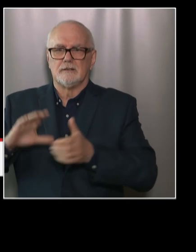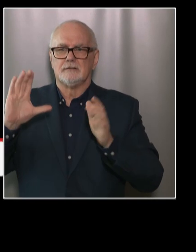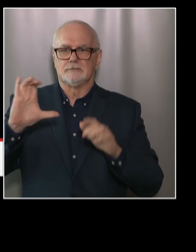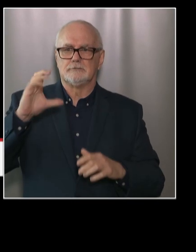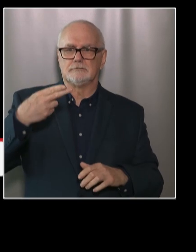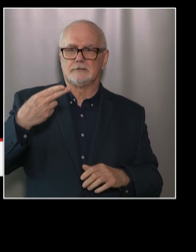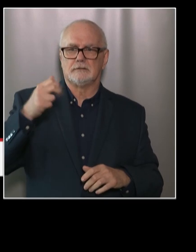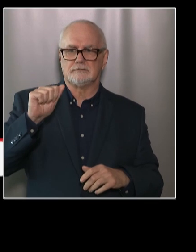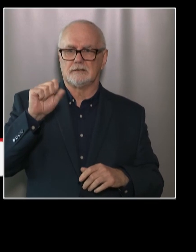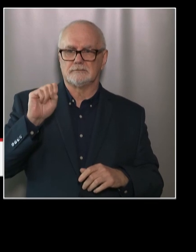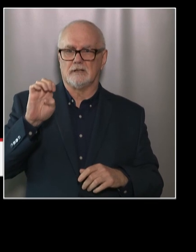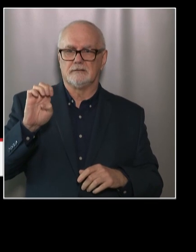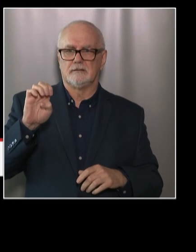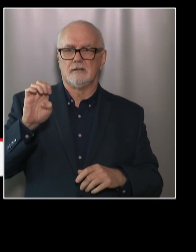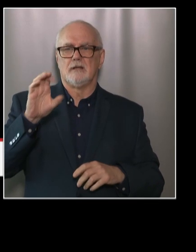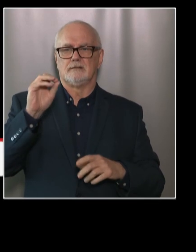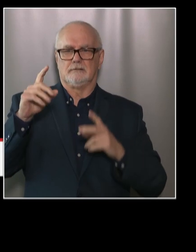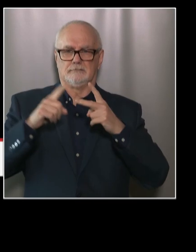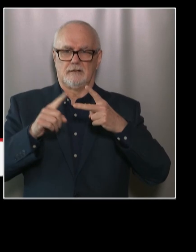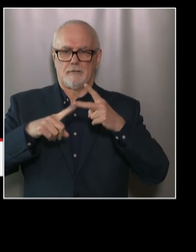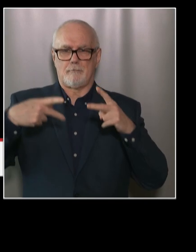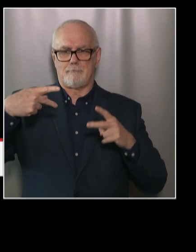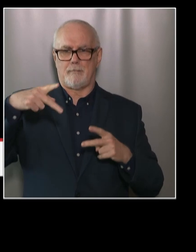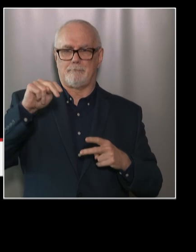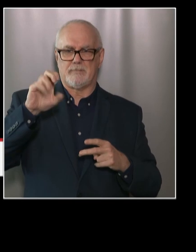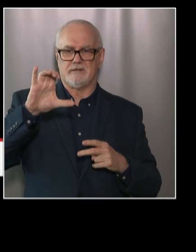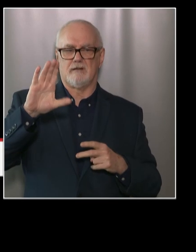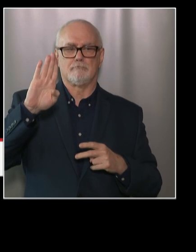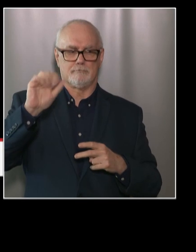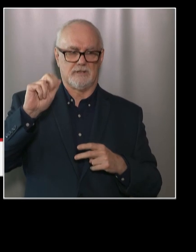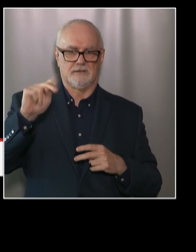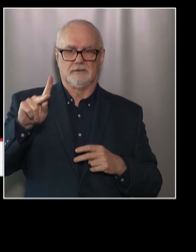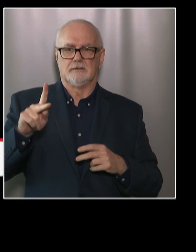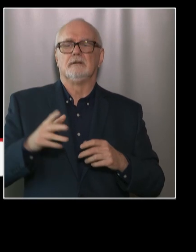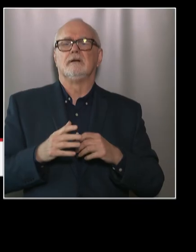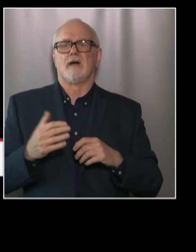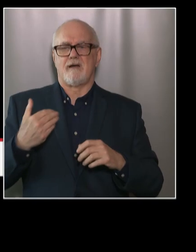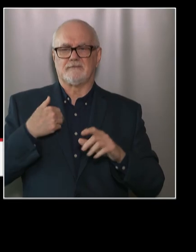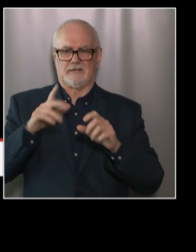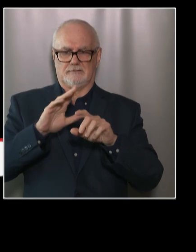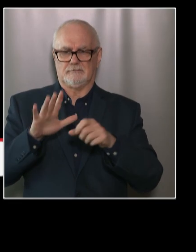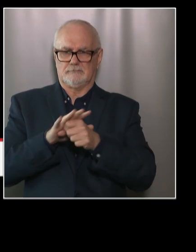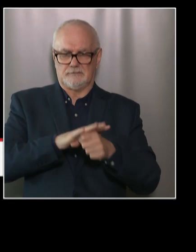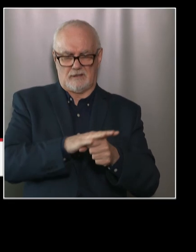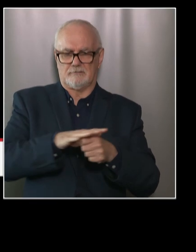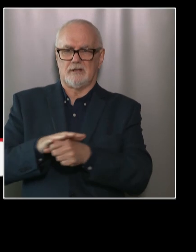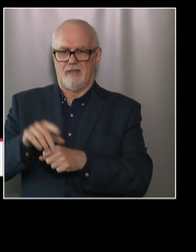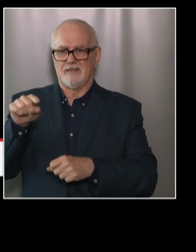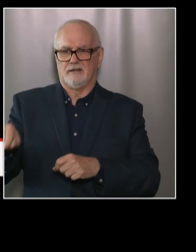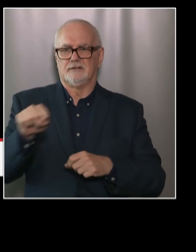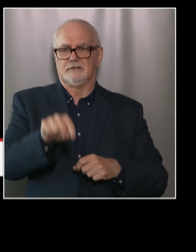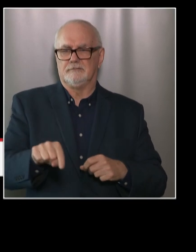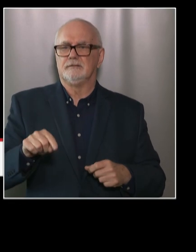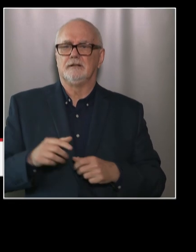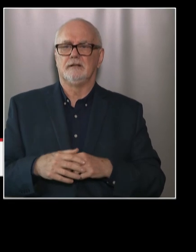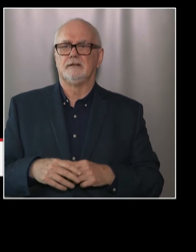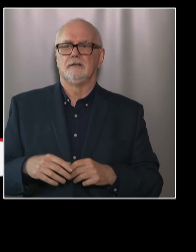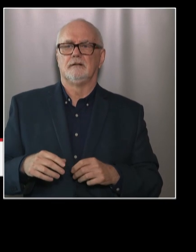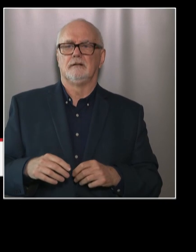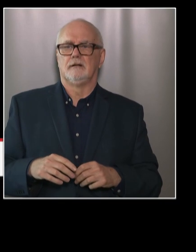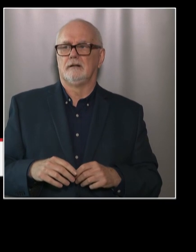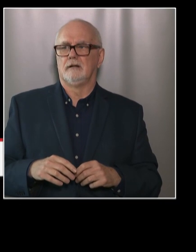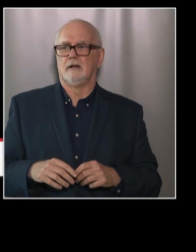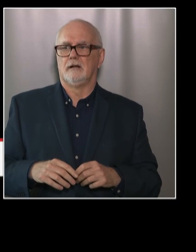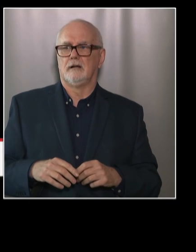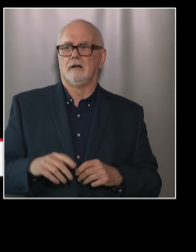also opened 7 fast casual restaurants. We've also brought the first Lidl in the district